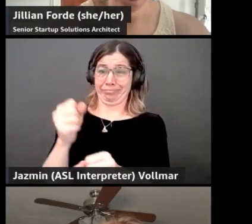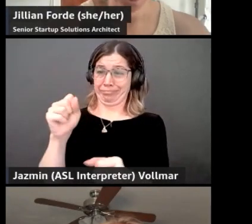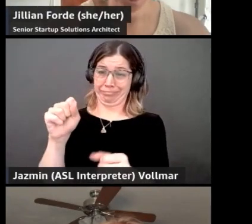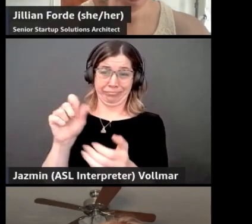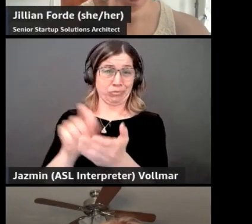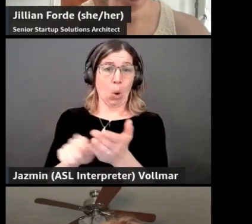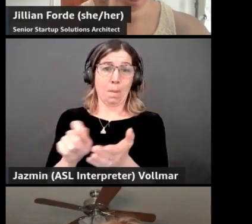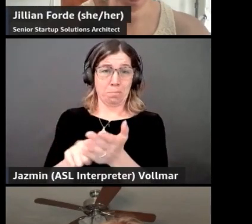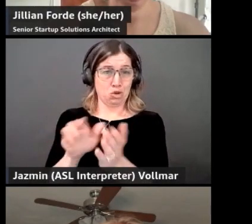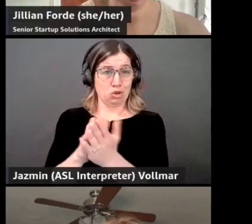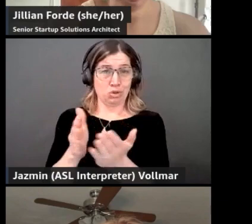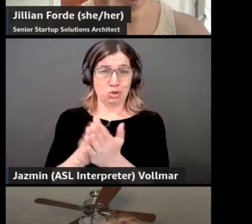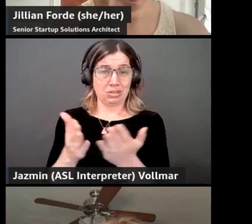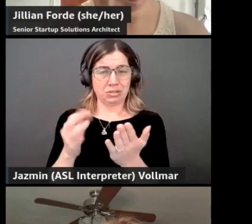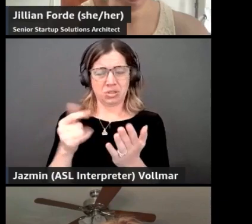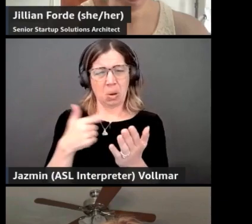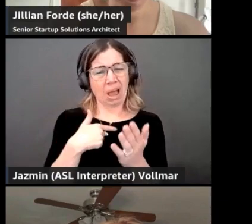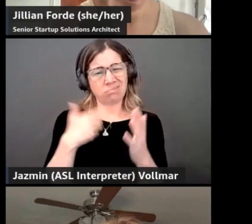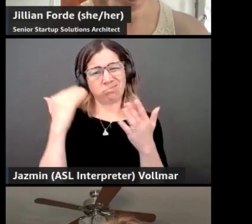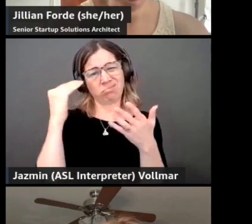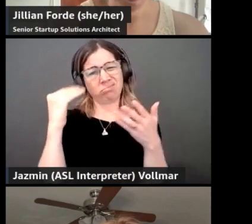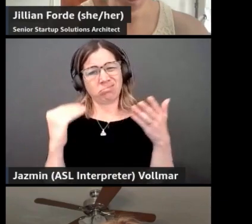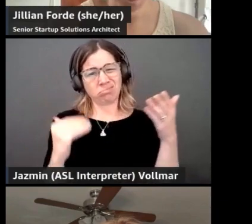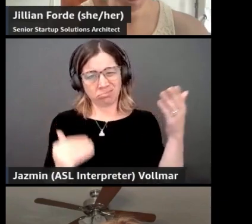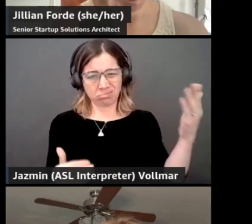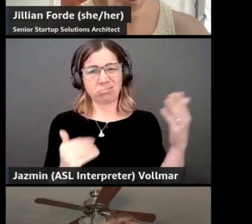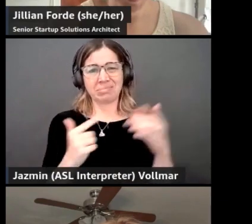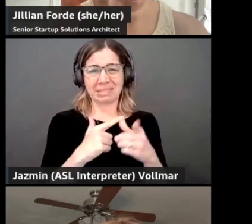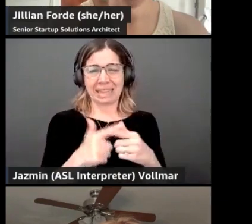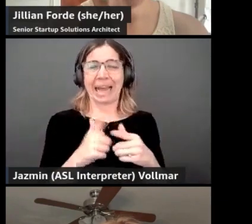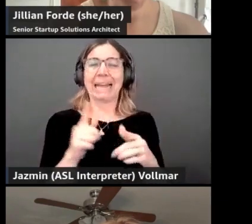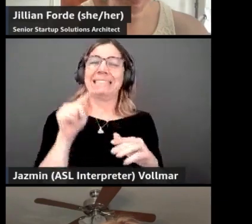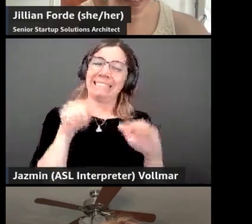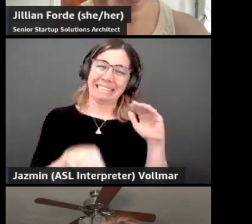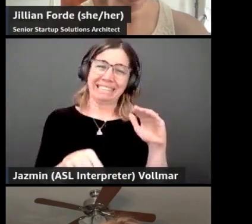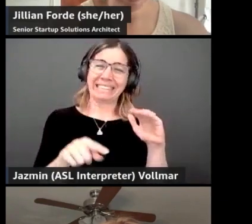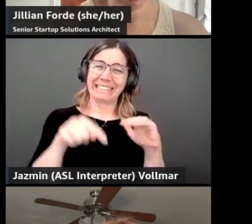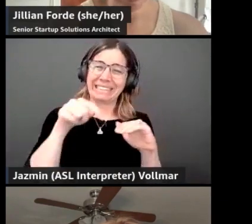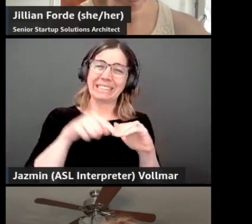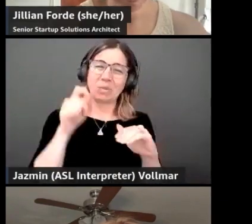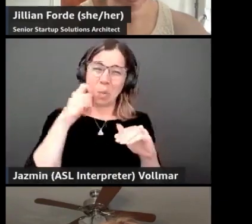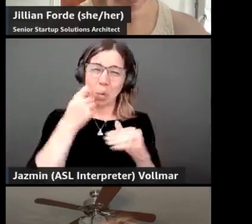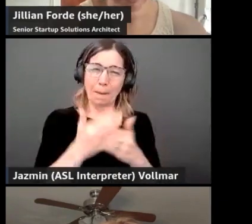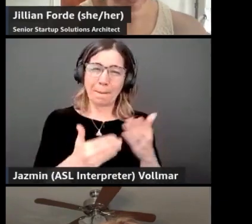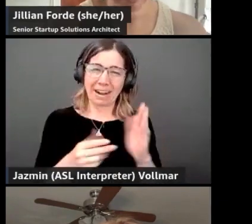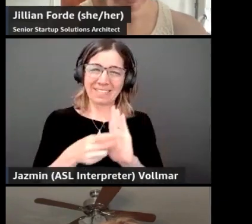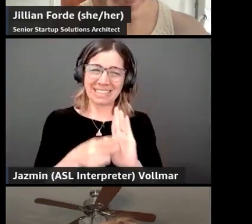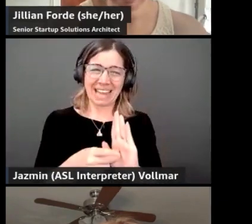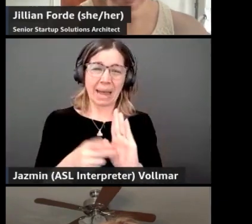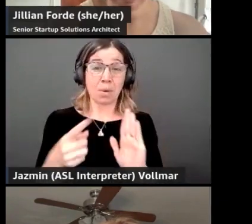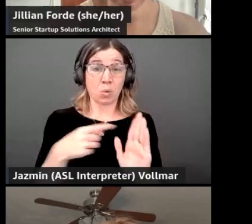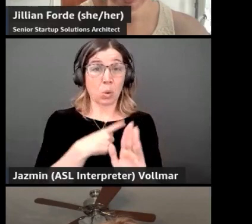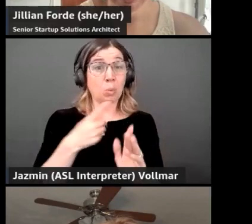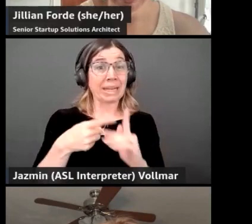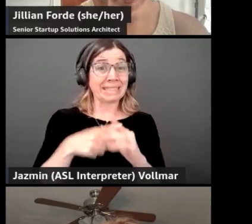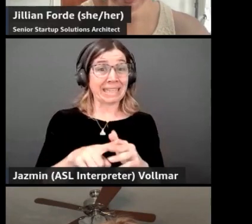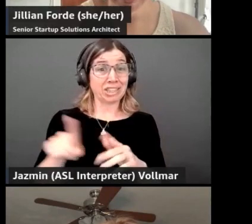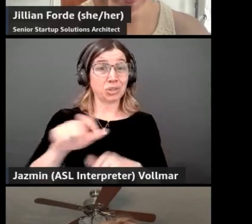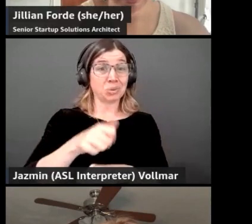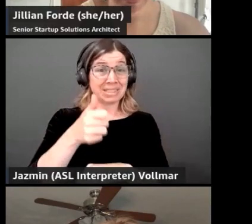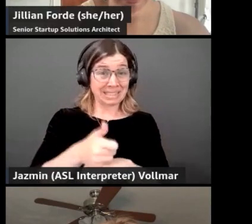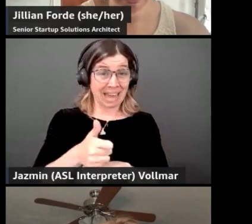I'm going to step through this a little bit, and then we're going to get to the really cool part of the demo. What we did is, initially we set up the prerequisites